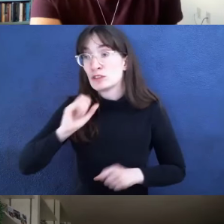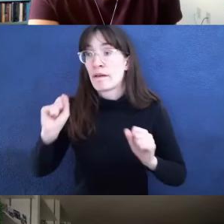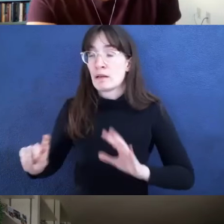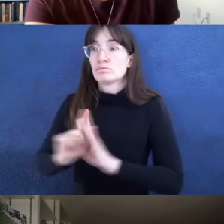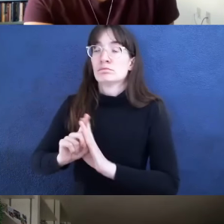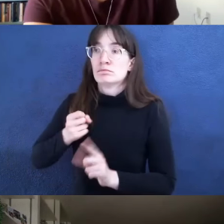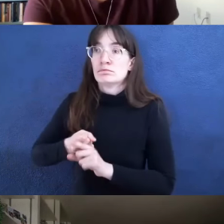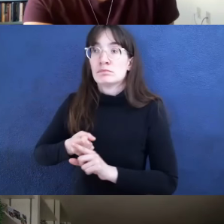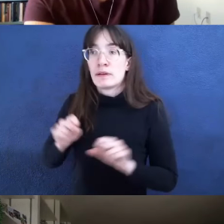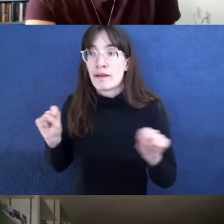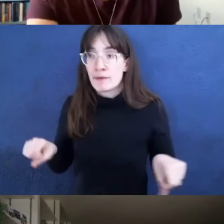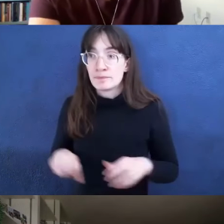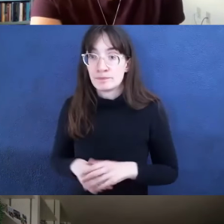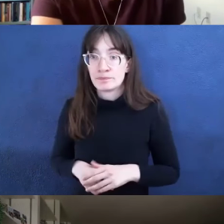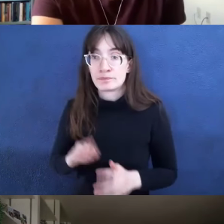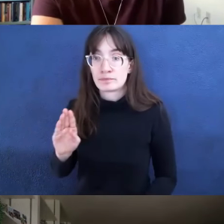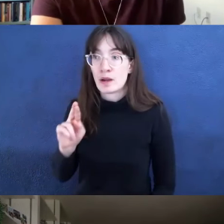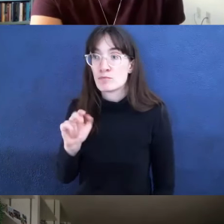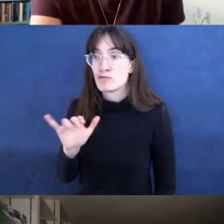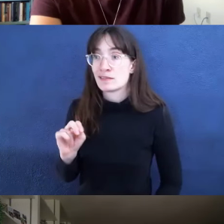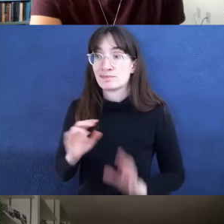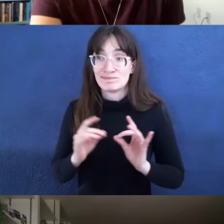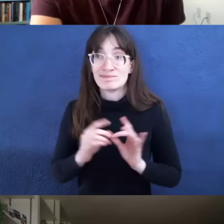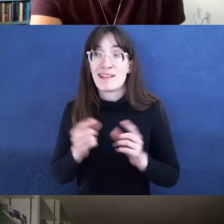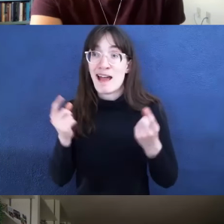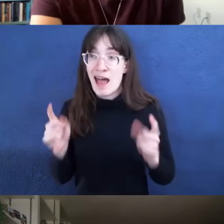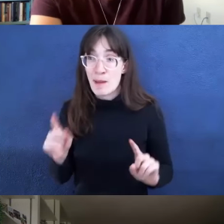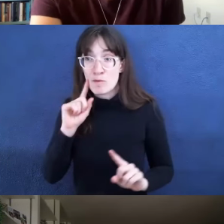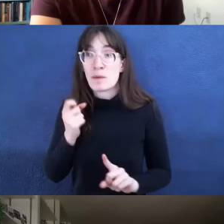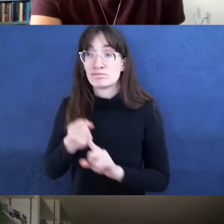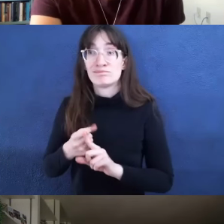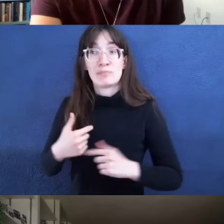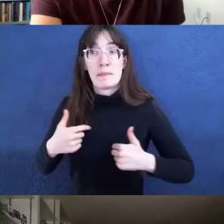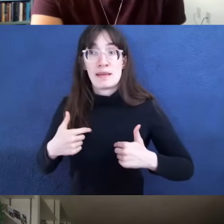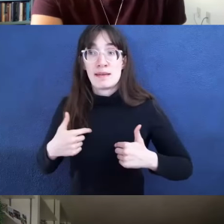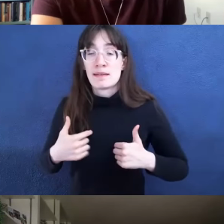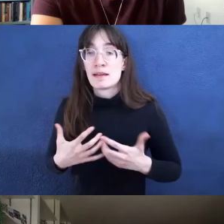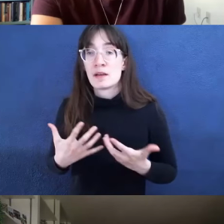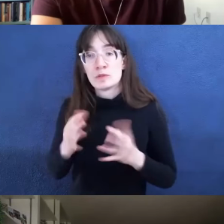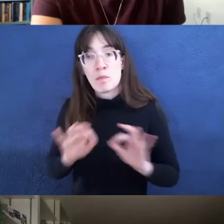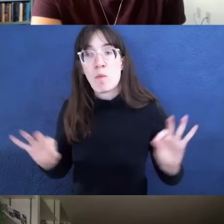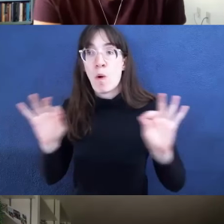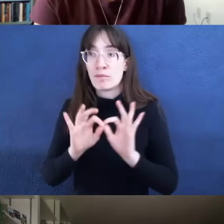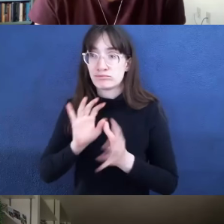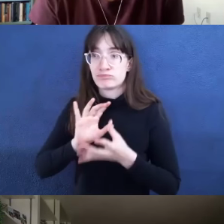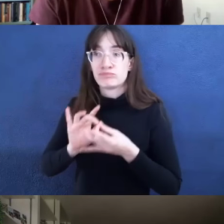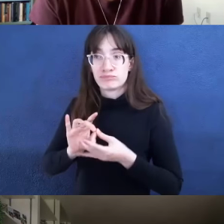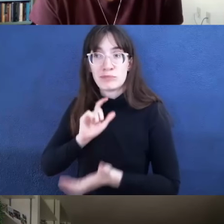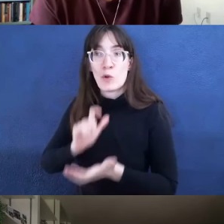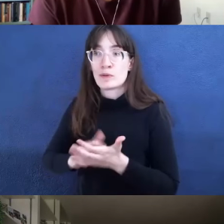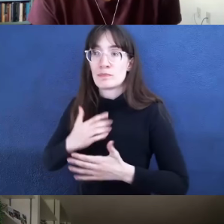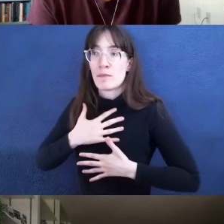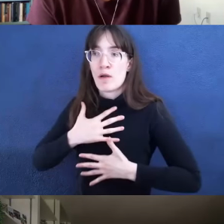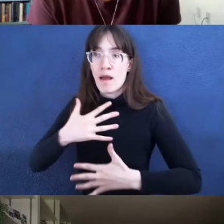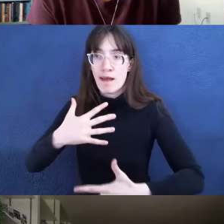I know when it's happened to me, it was important for me to be able to tune into my breath. So I see there's also another question